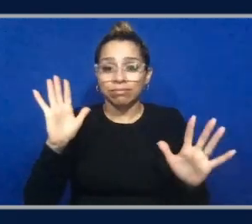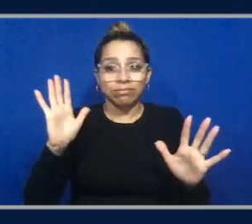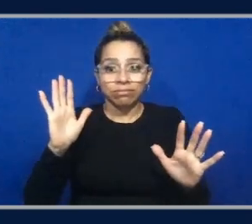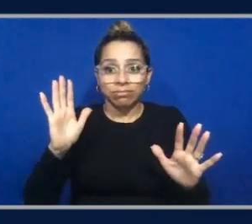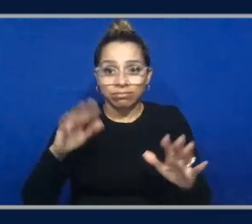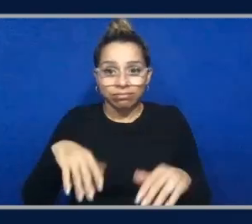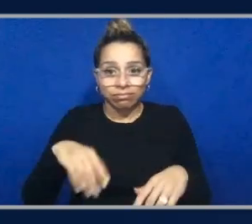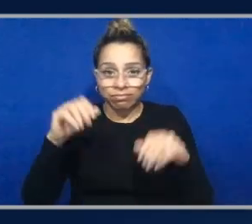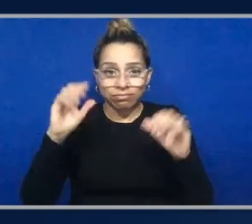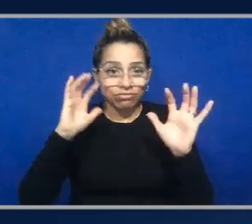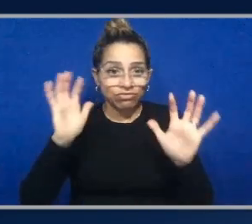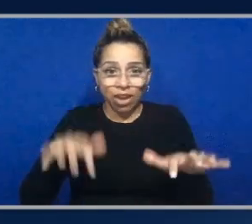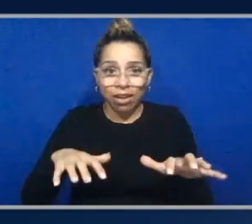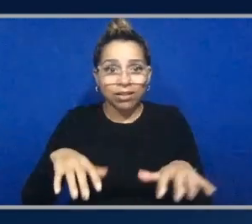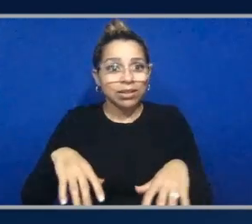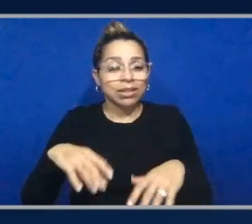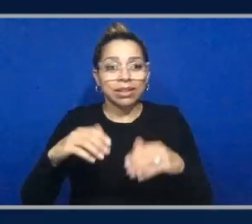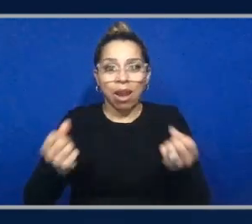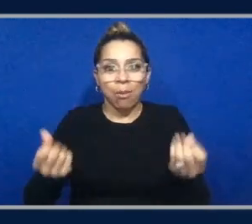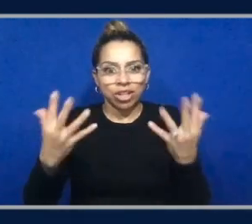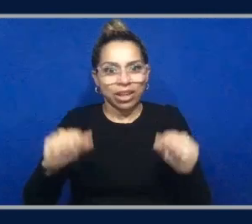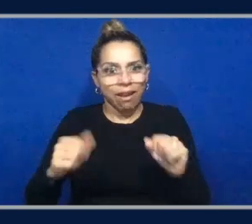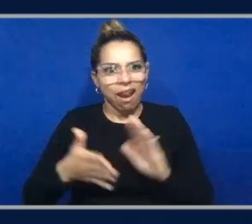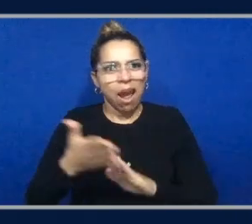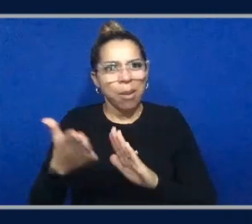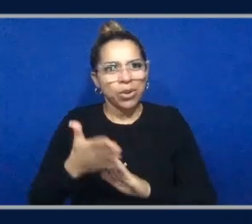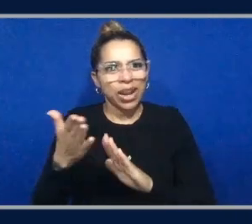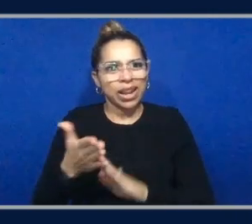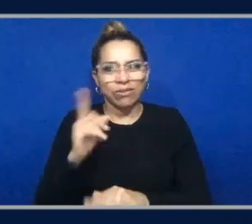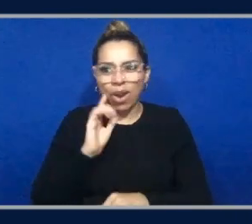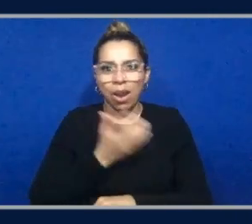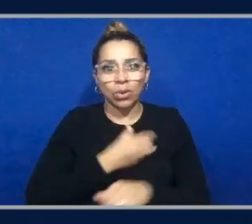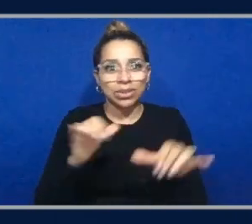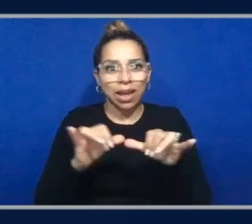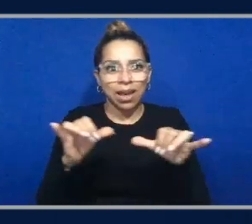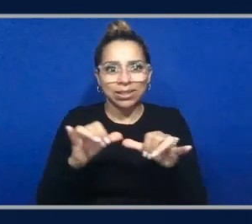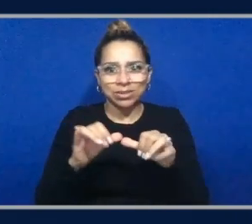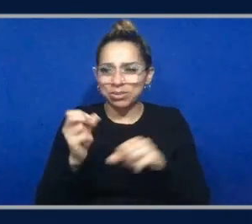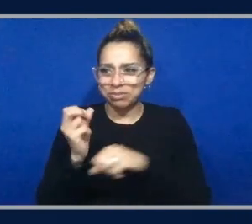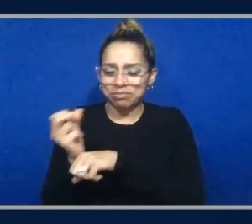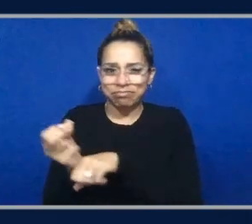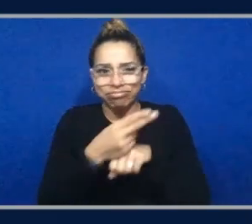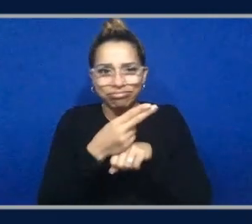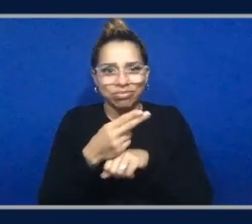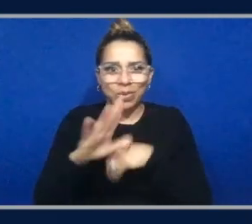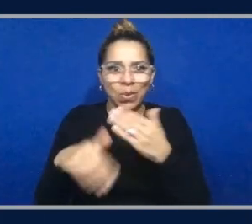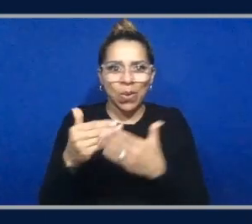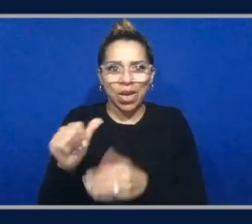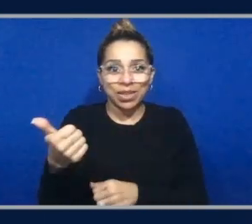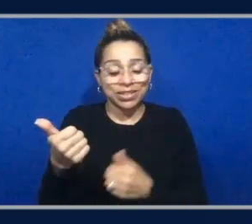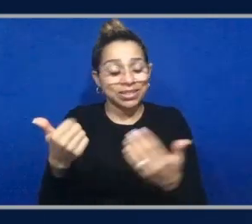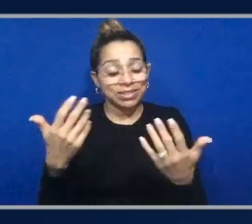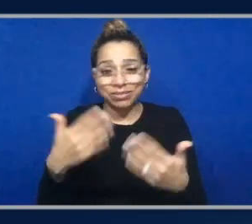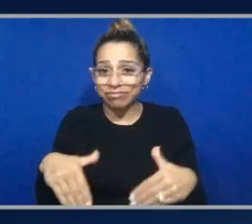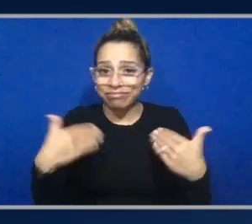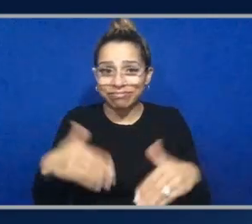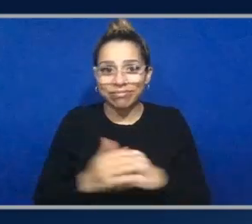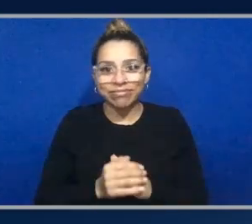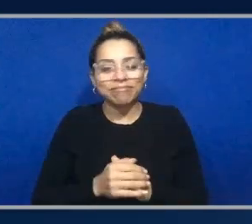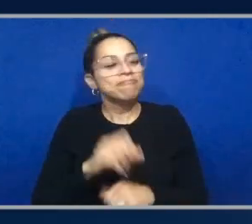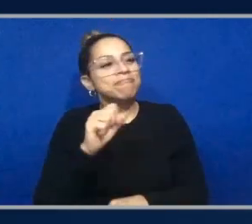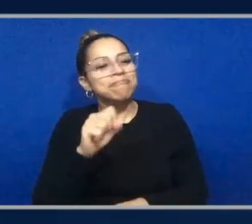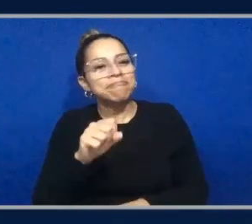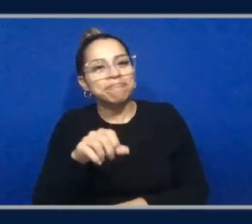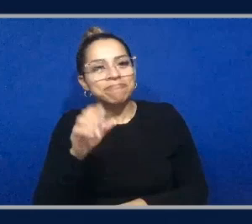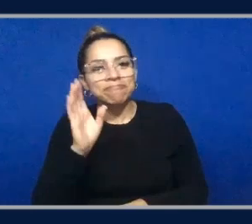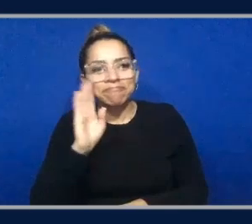does. So very exciting things we get to participate in. And Kathy, please, would you introduce yourself as well? Absolutely. So Kathy Wilcock here. I'm a Principal